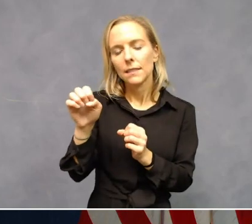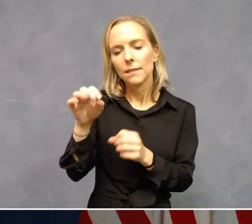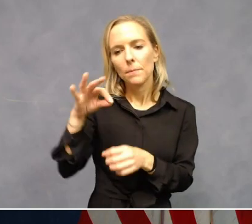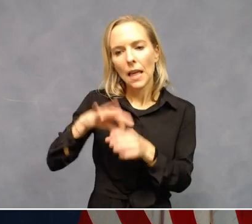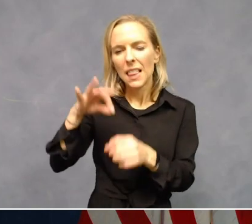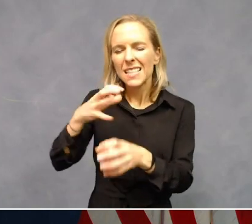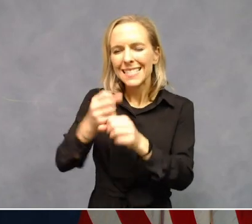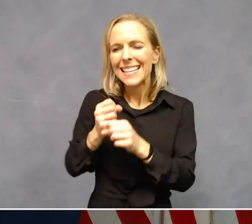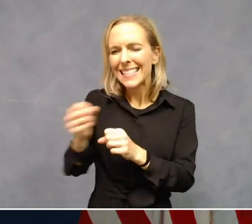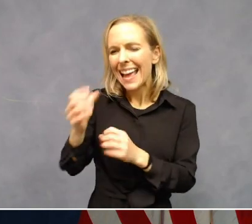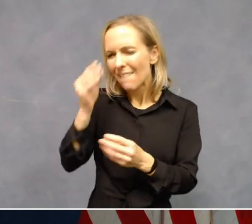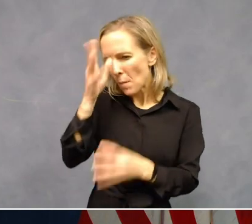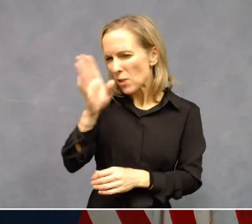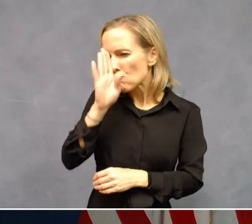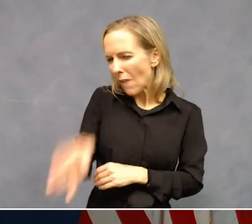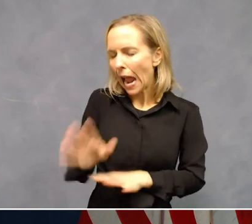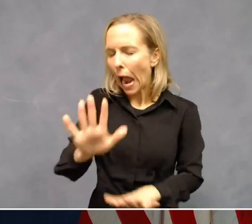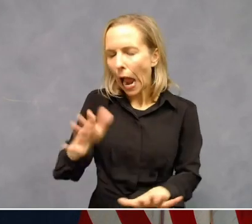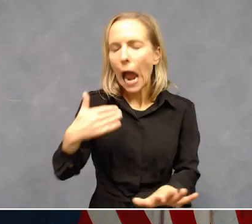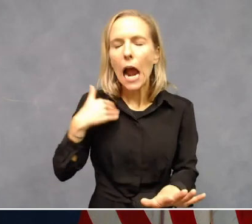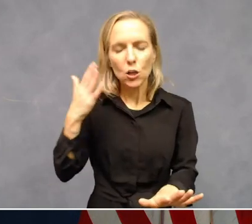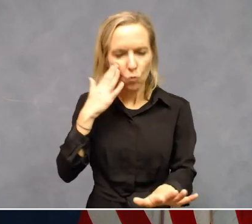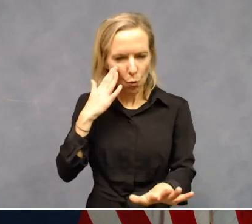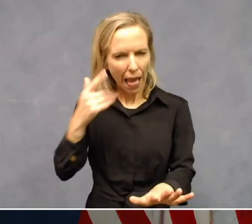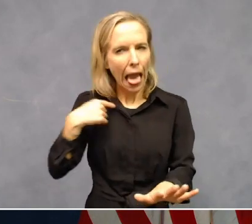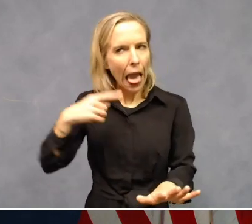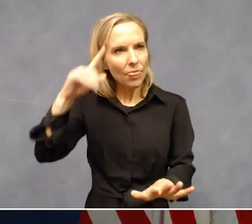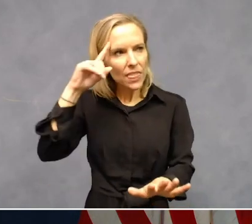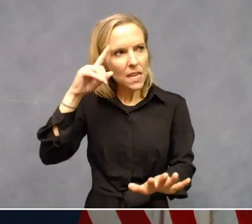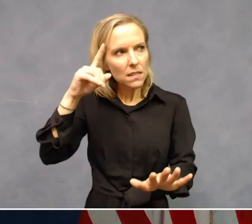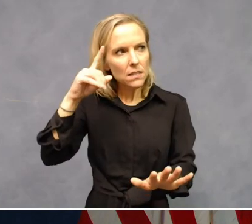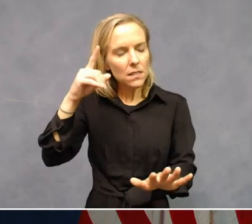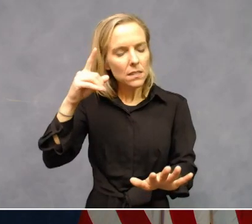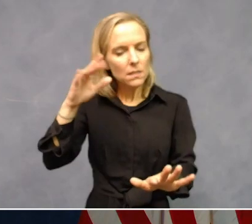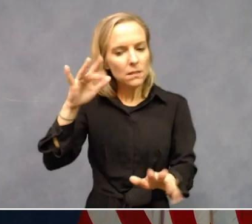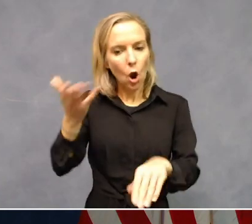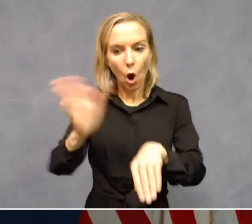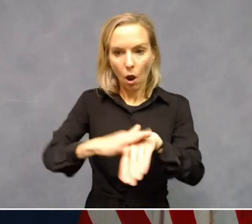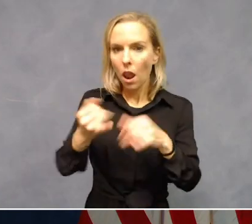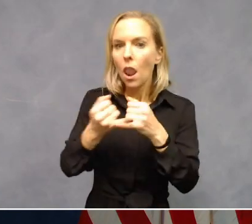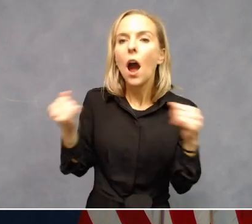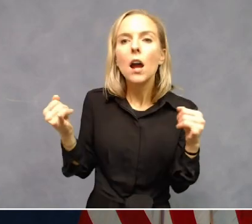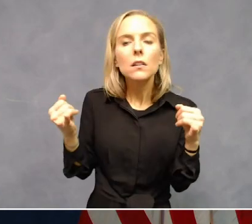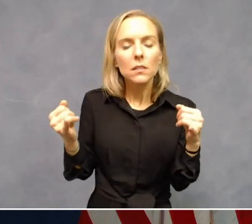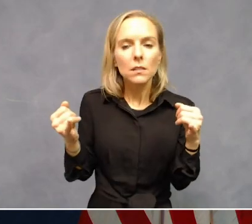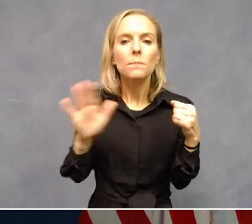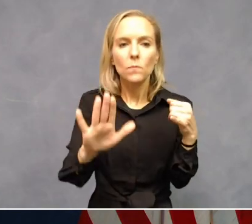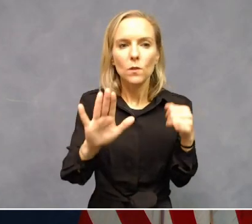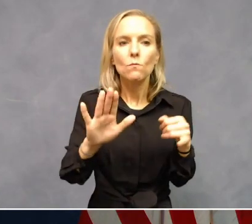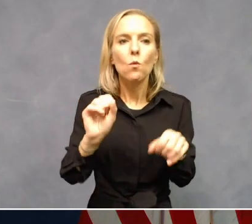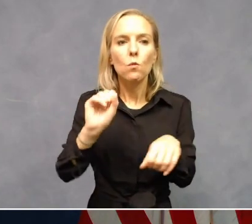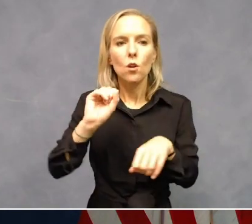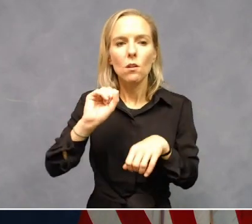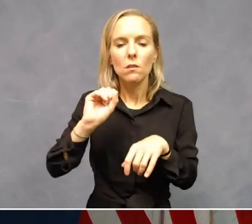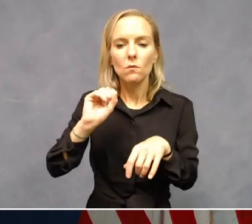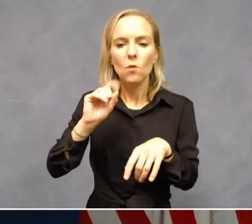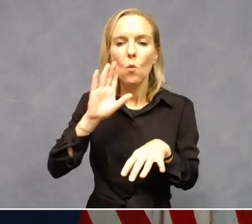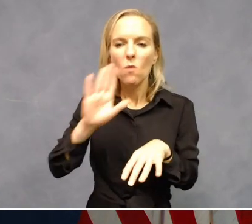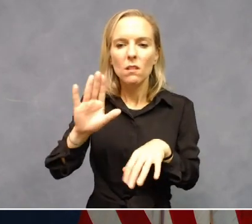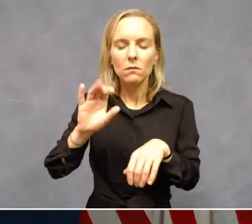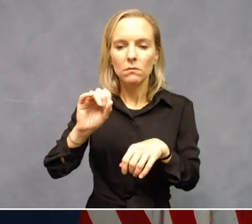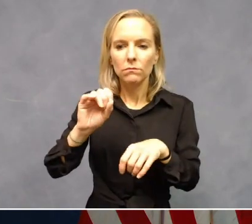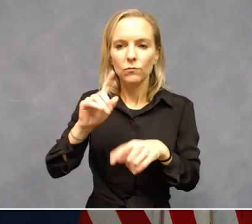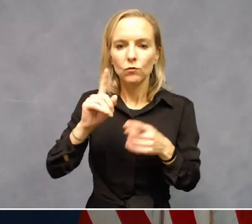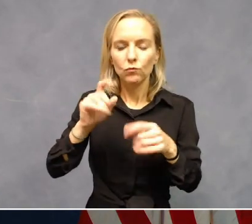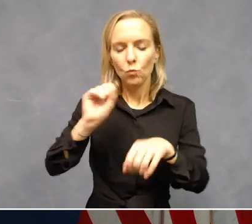directly. I know they have it, I think they have it up online, but we'll work with them to get that to you tonight. Yes,